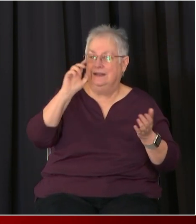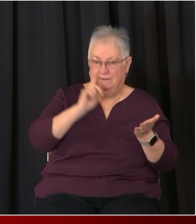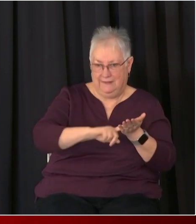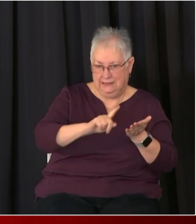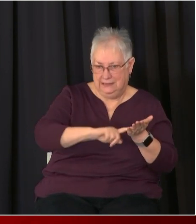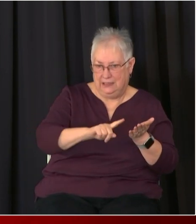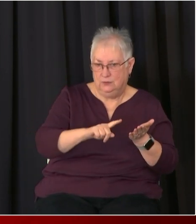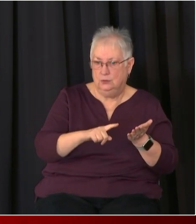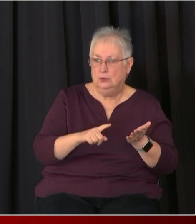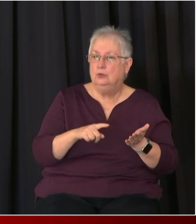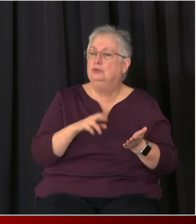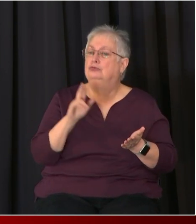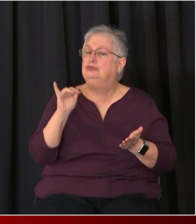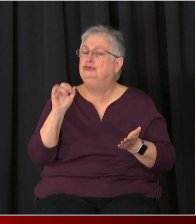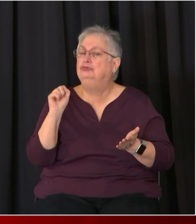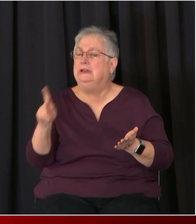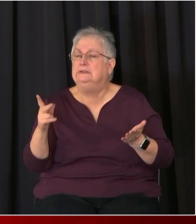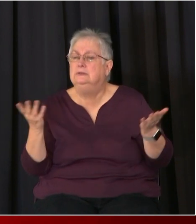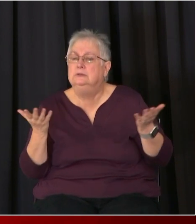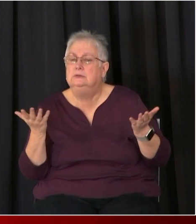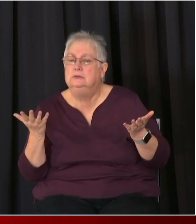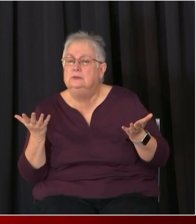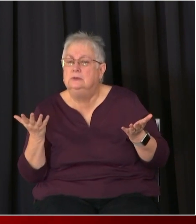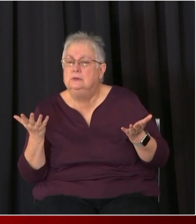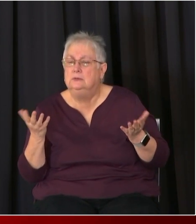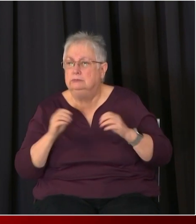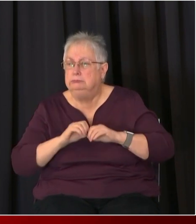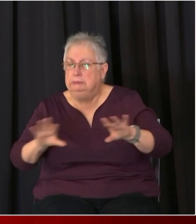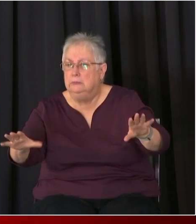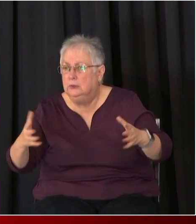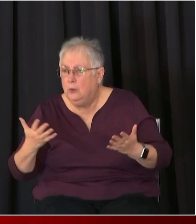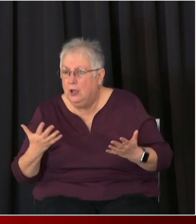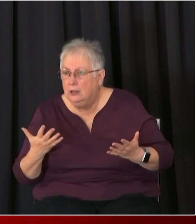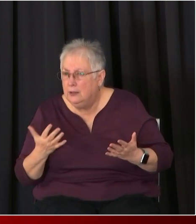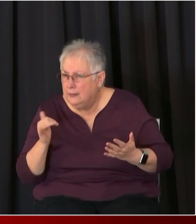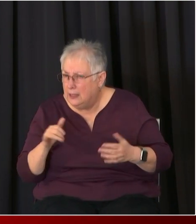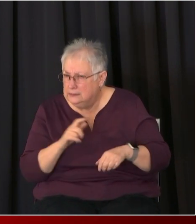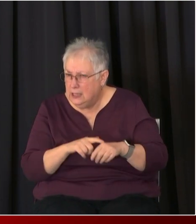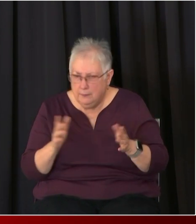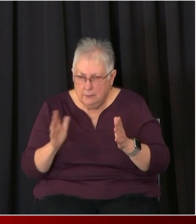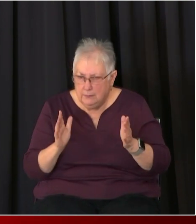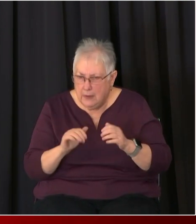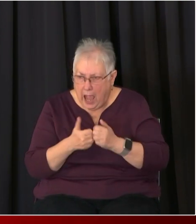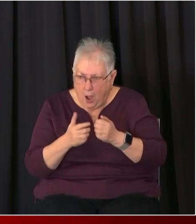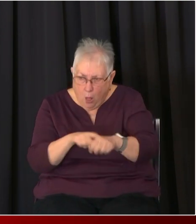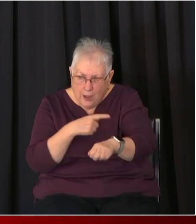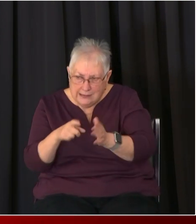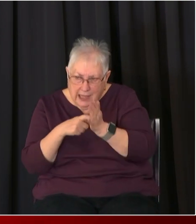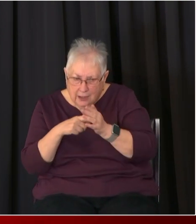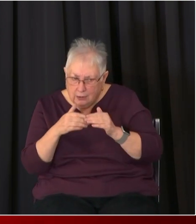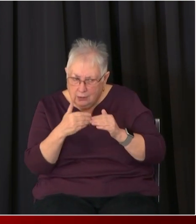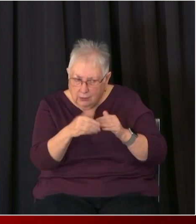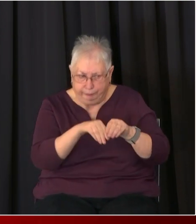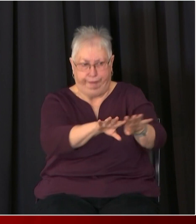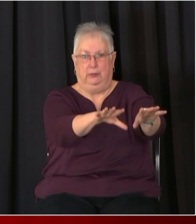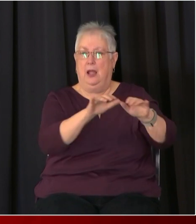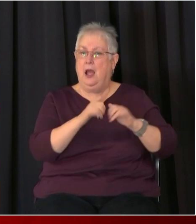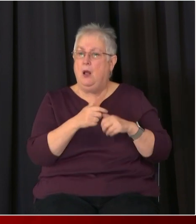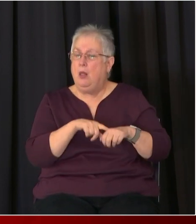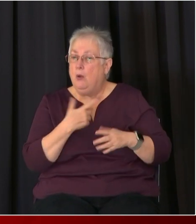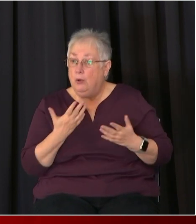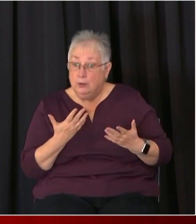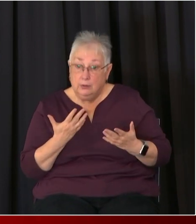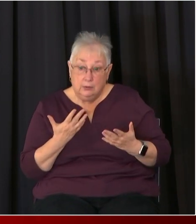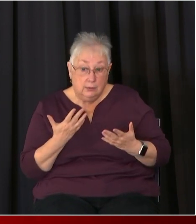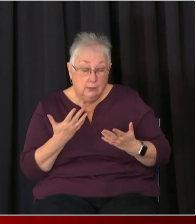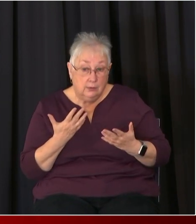transmission of the virus was at that particular time. And then there's a third thing that we look at, which is the established public health literature, which